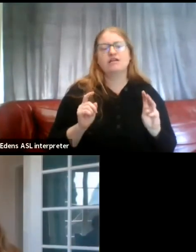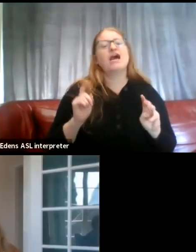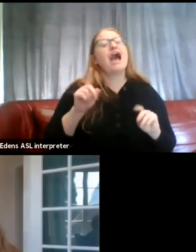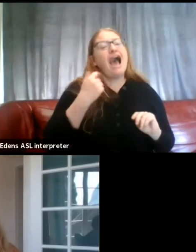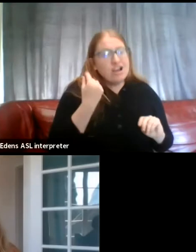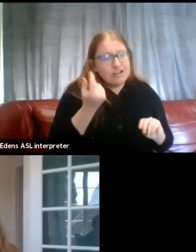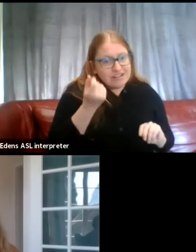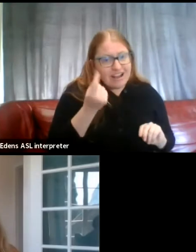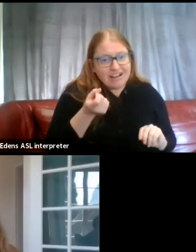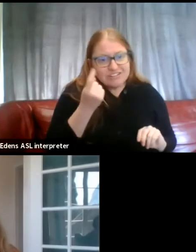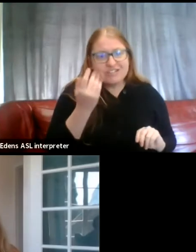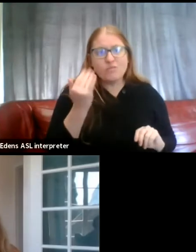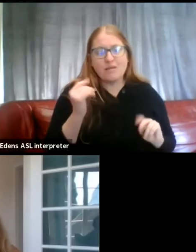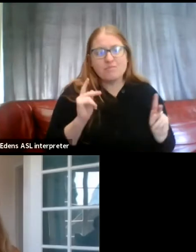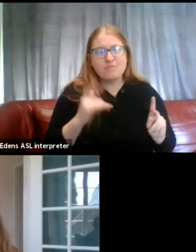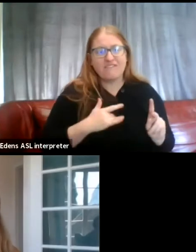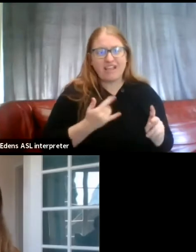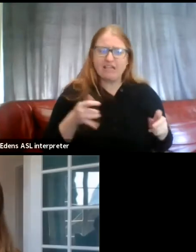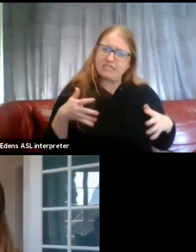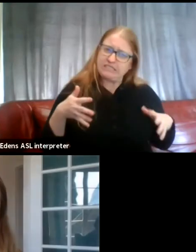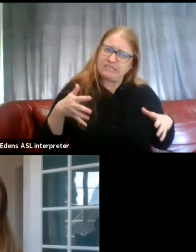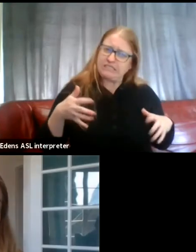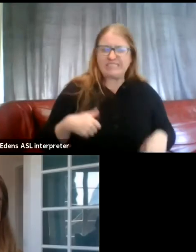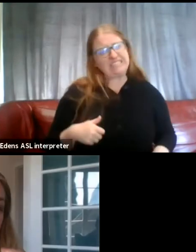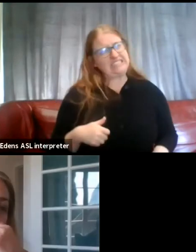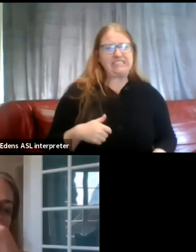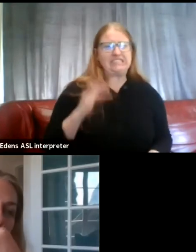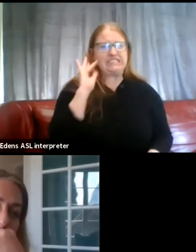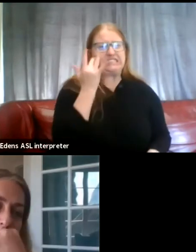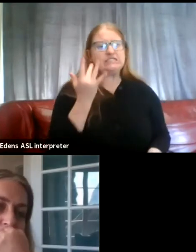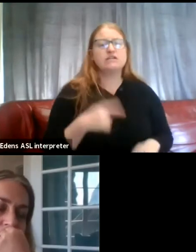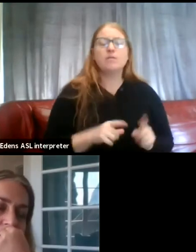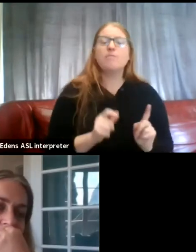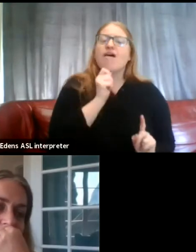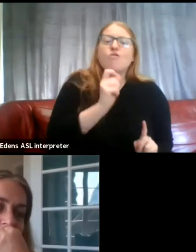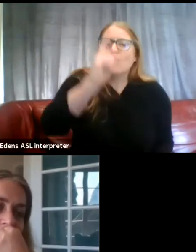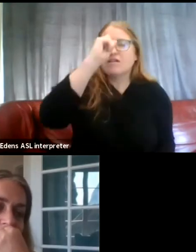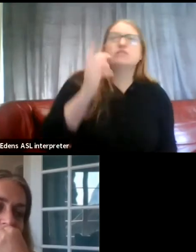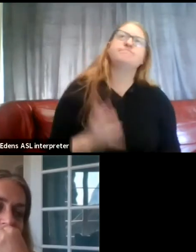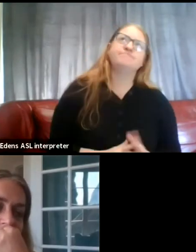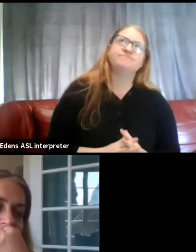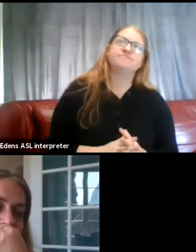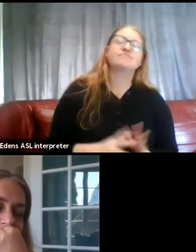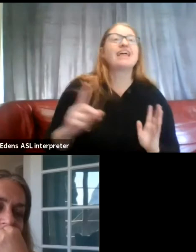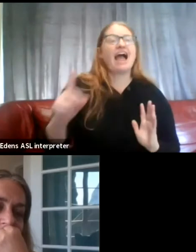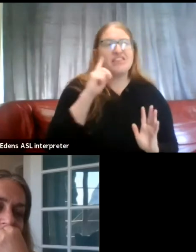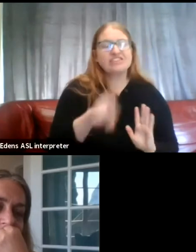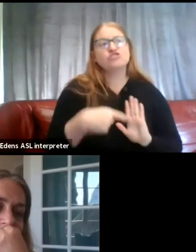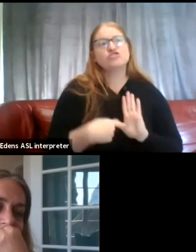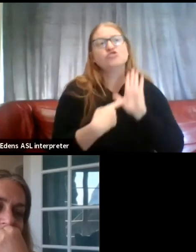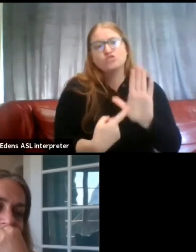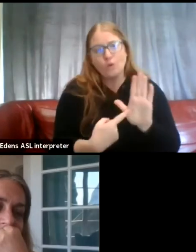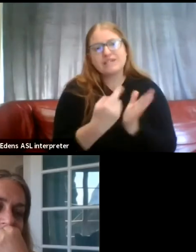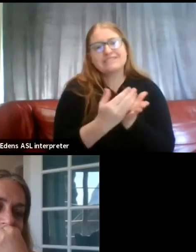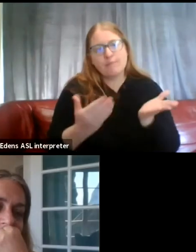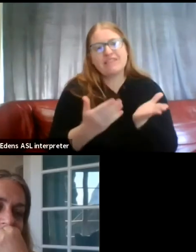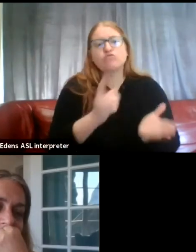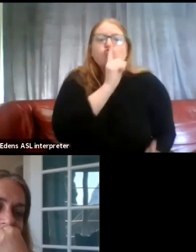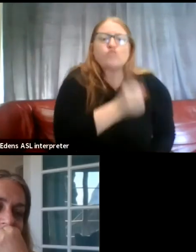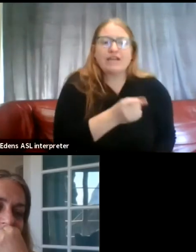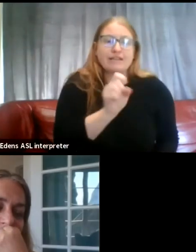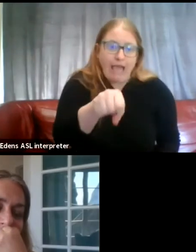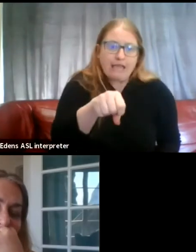I understand why people found it anxiety provoking, but I have to say, I don't think that they're, I mean, I think she's portraying something real.